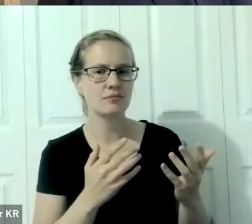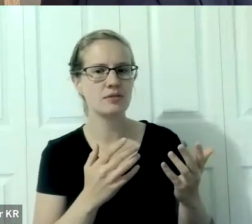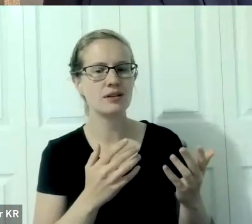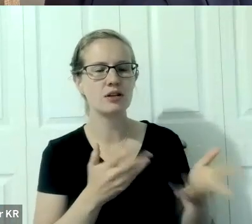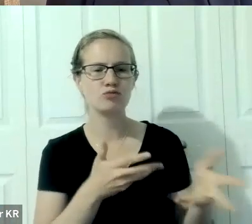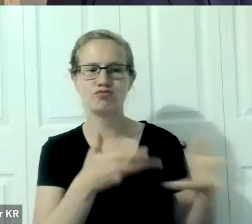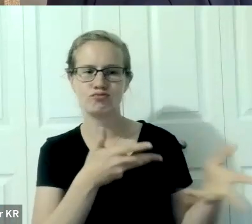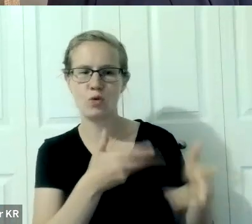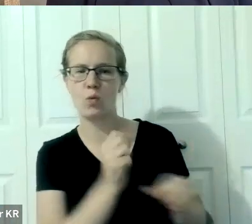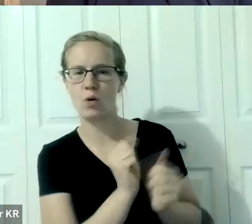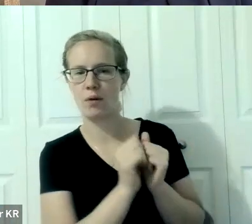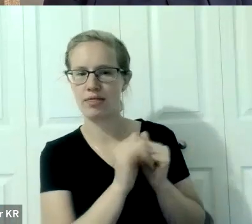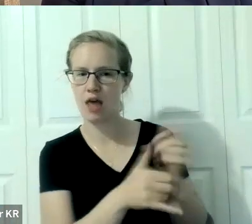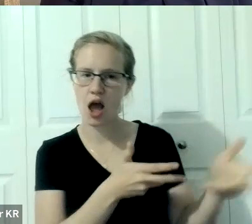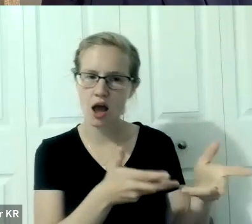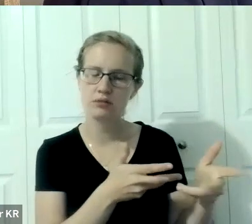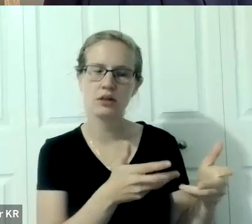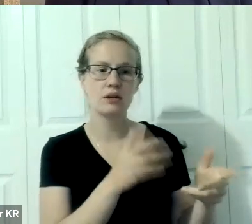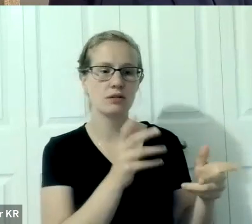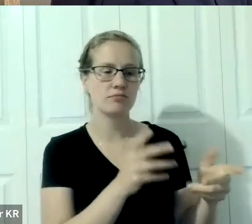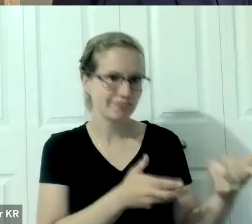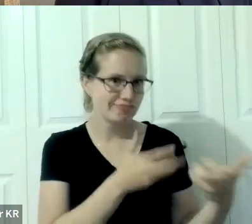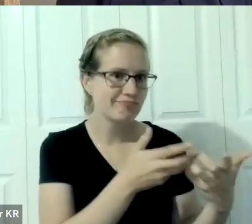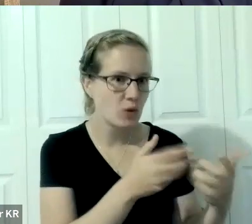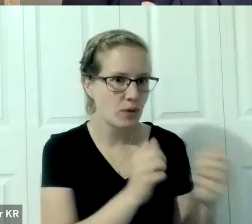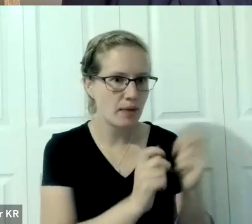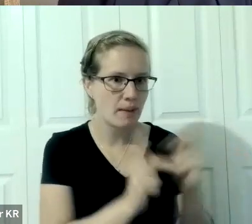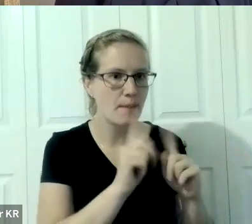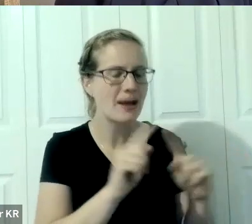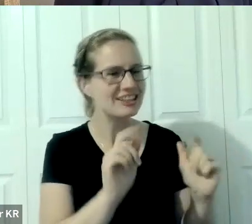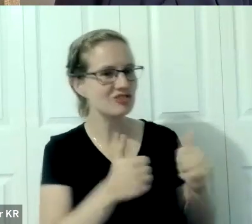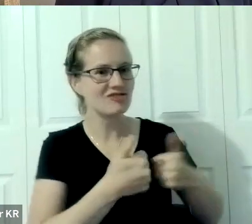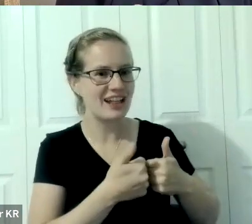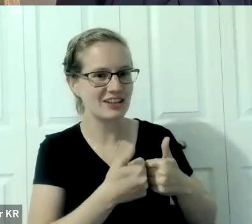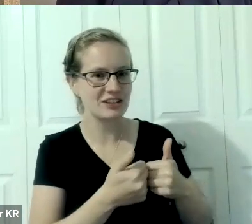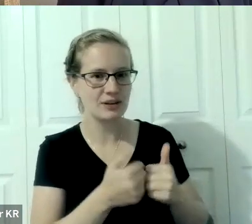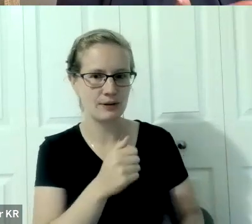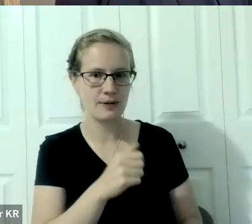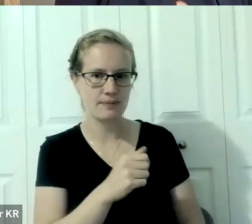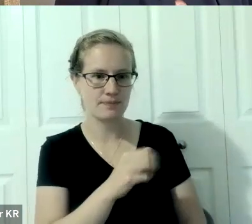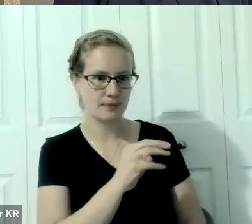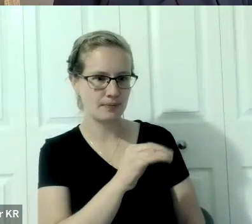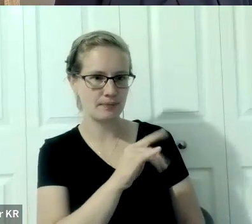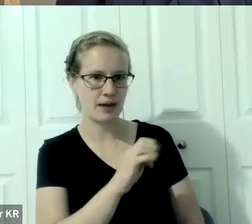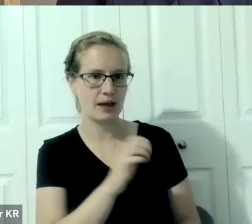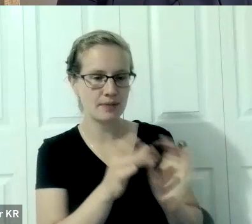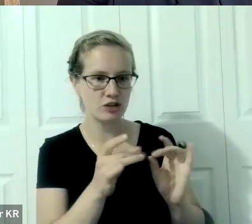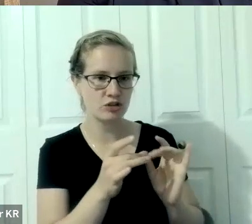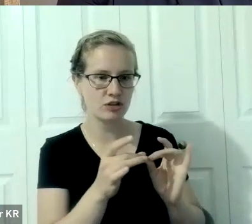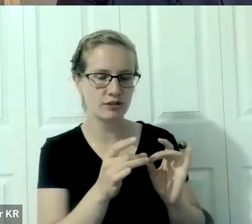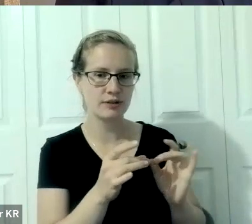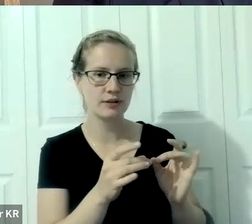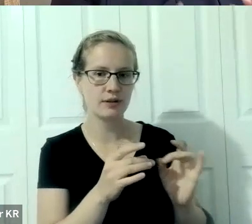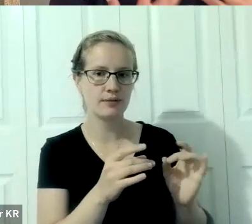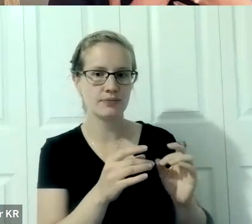work with that, meeting people where they are, but also challenging them, kind of like Mike like what Mike was saying, is taking